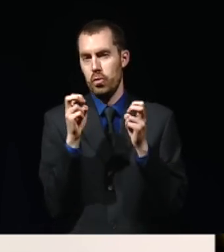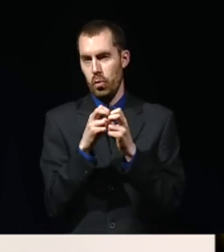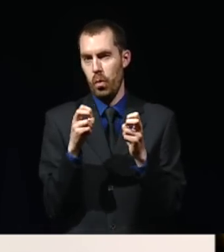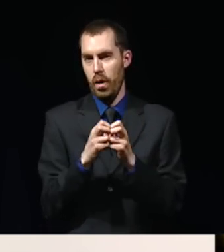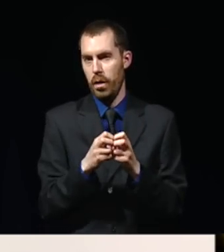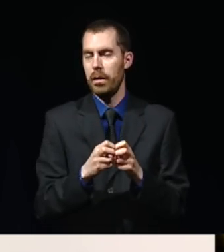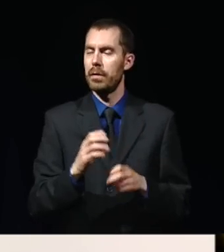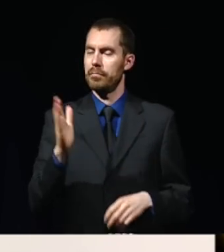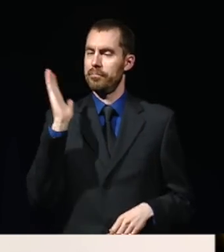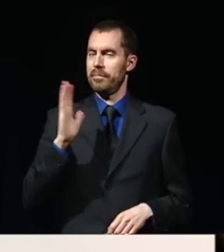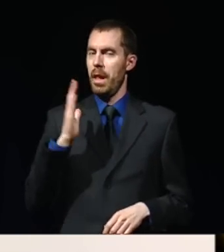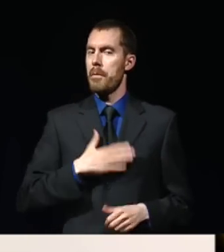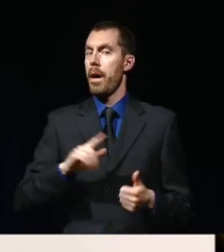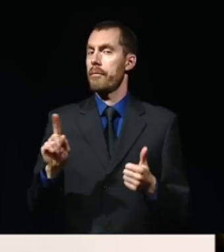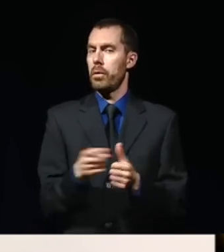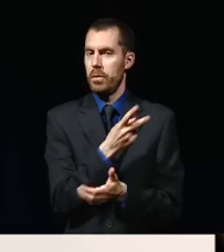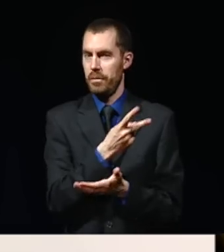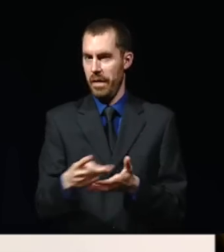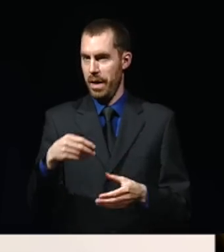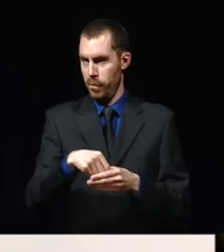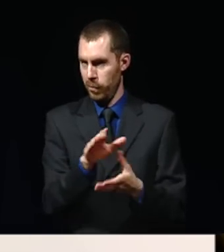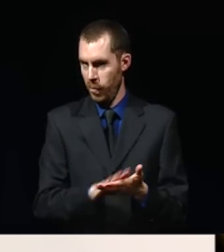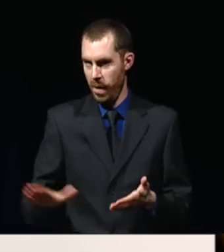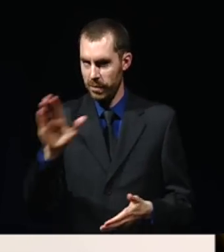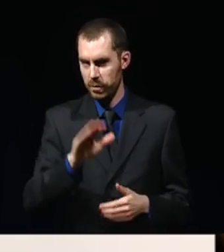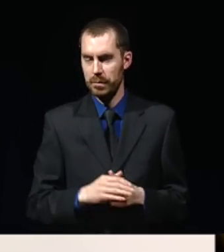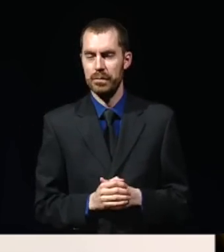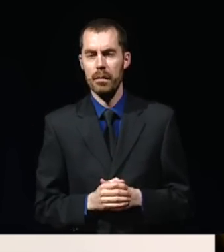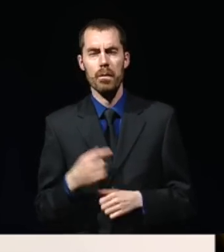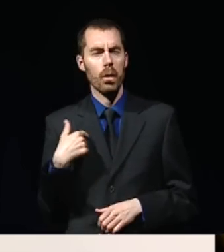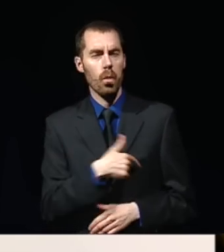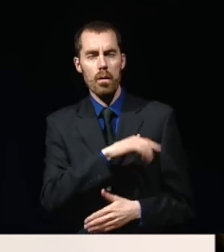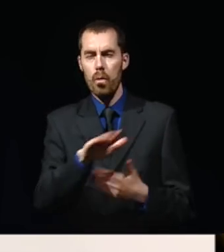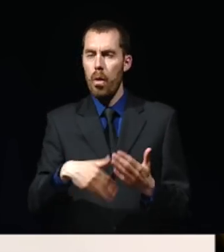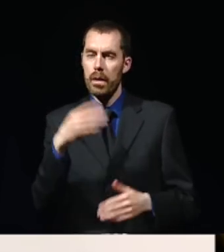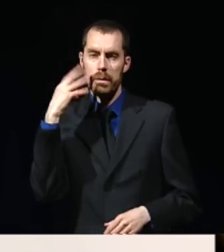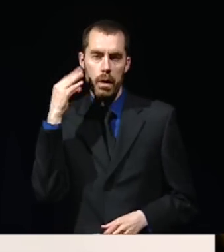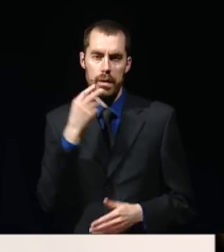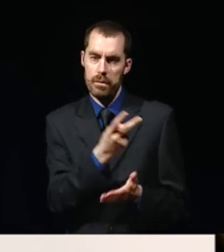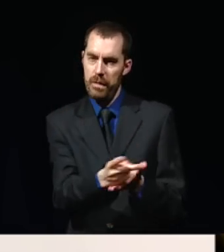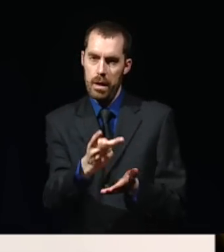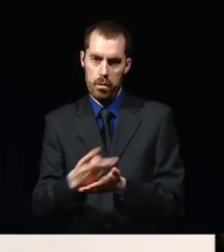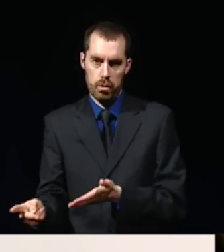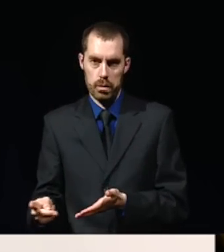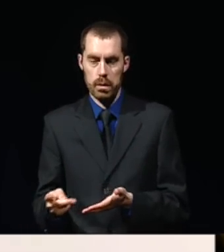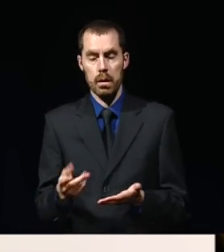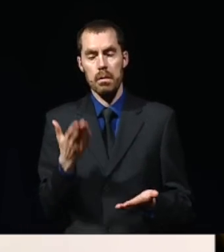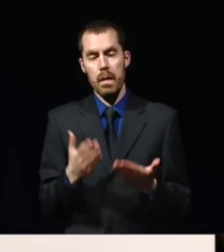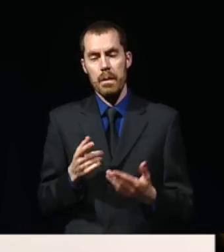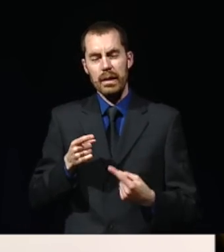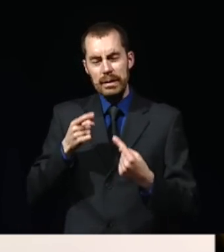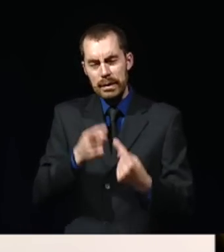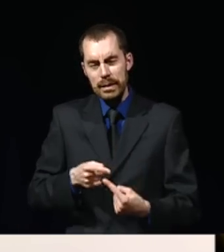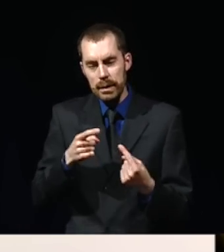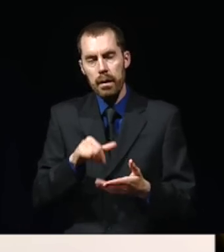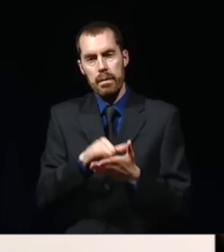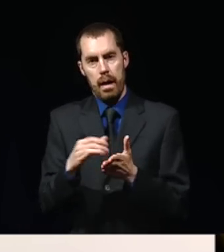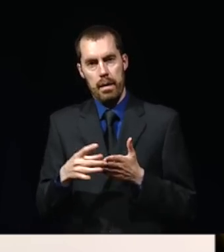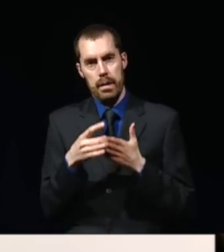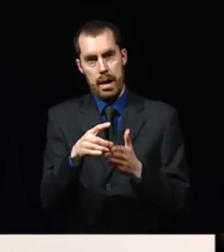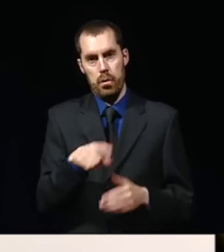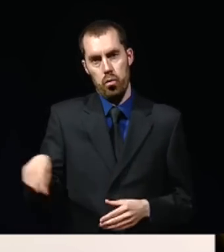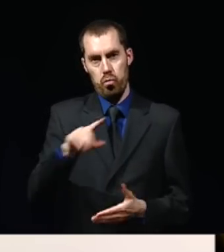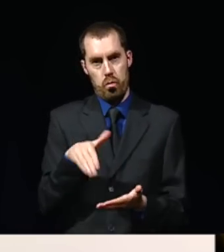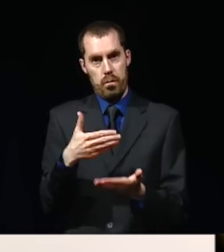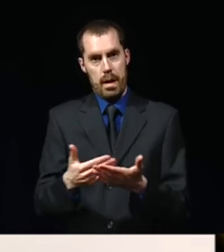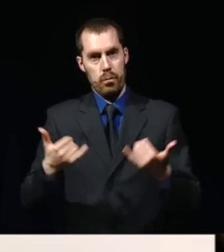many in college. I'm sure we've all had our fair share of failures. Adversity may have been the force that brought you to this point,